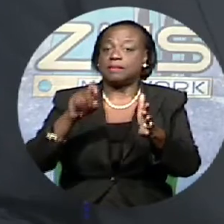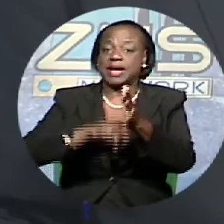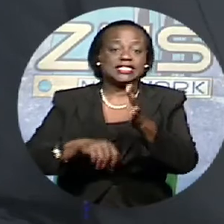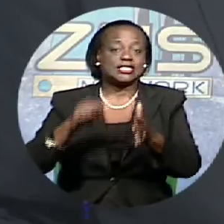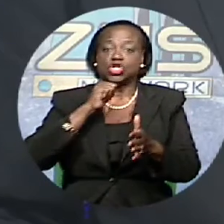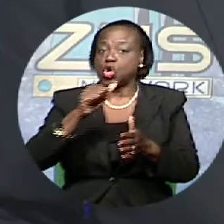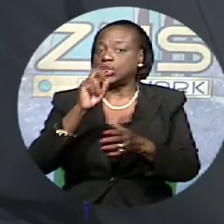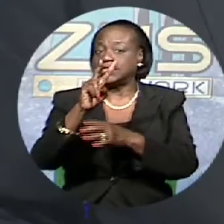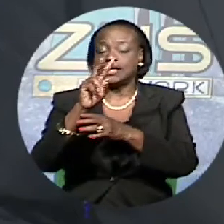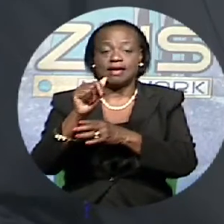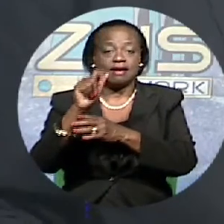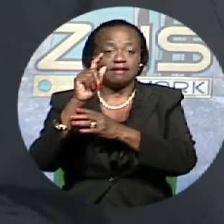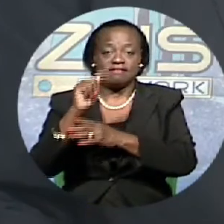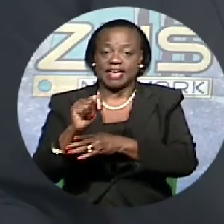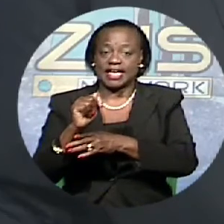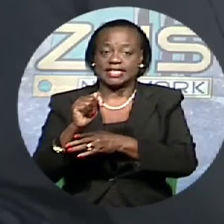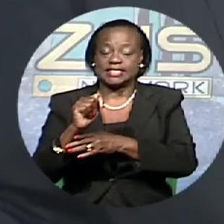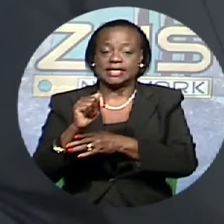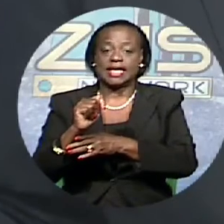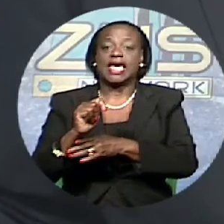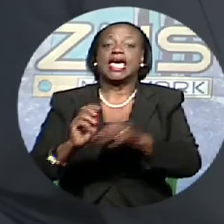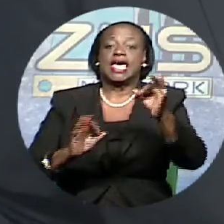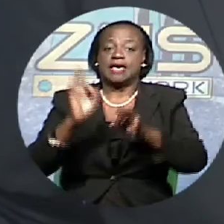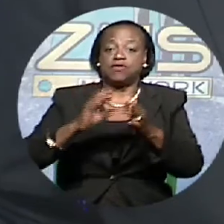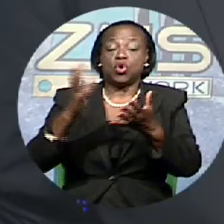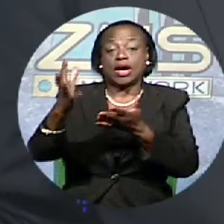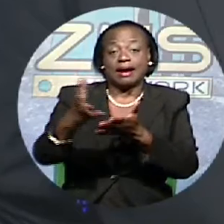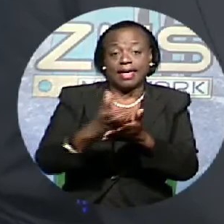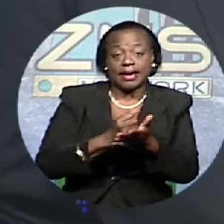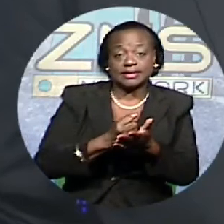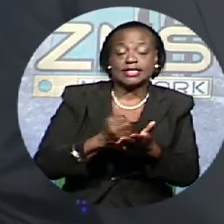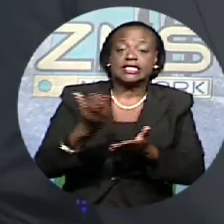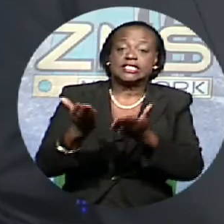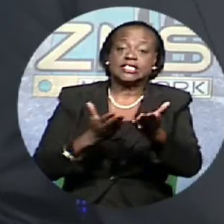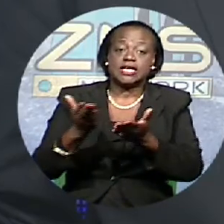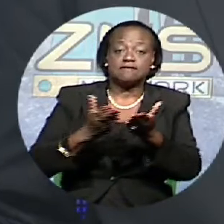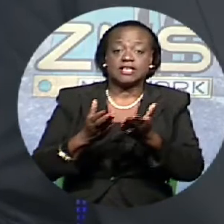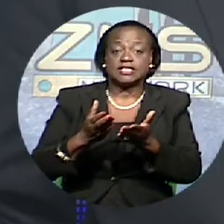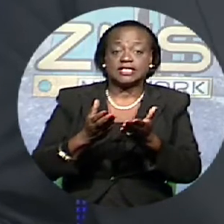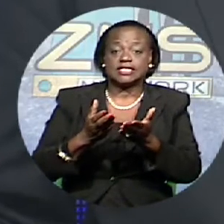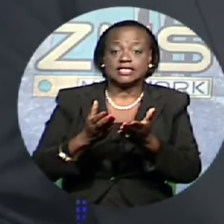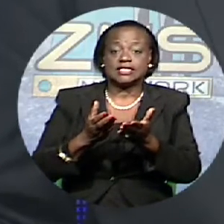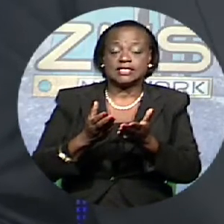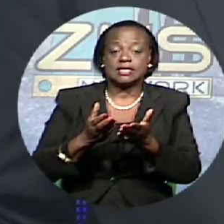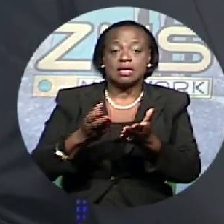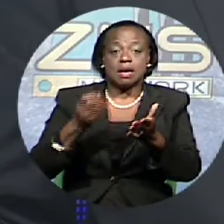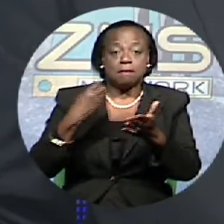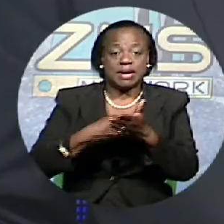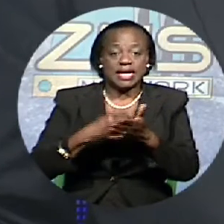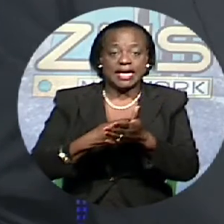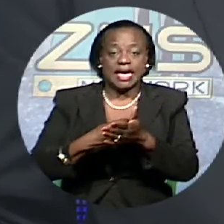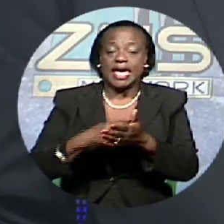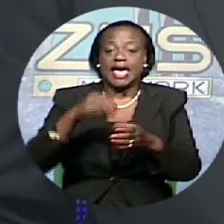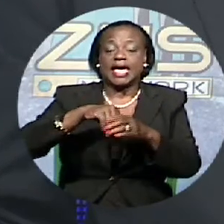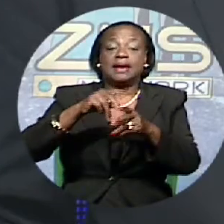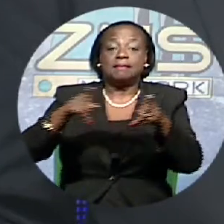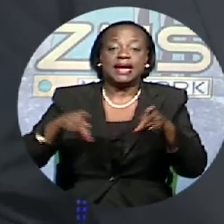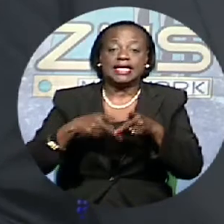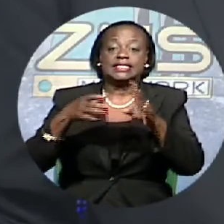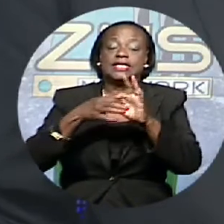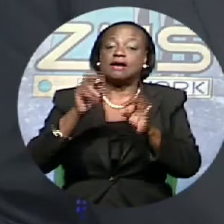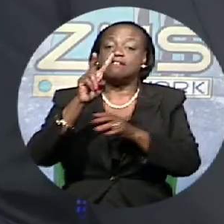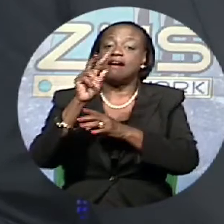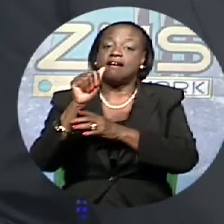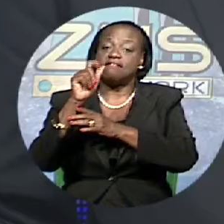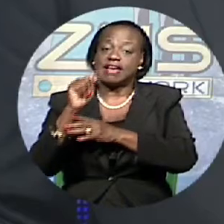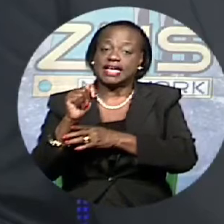media report of a business that claims to have collected service charges instead of VAT when customers may have been led to believe that they were paying a